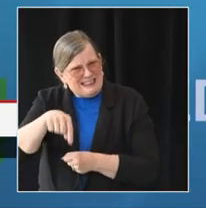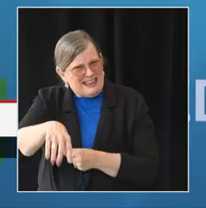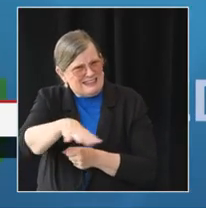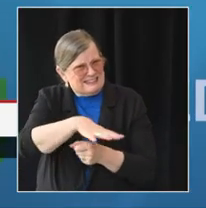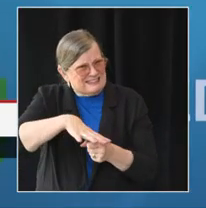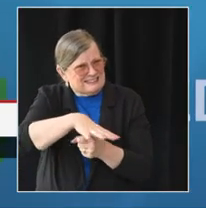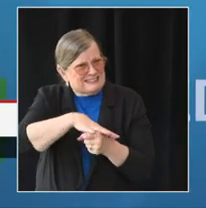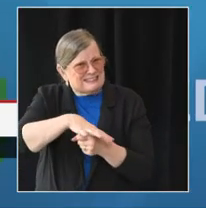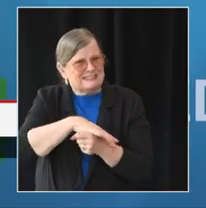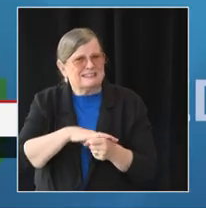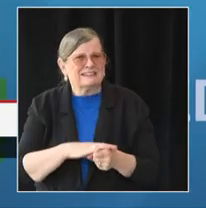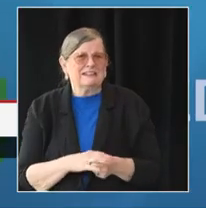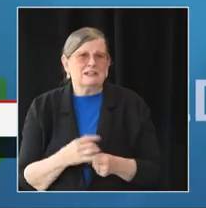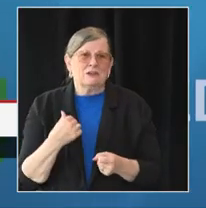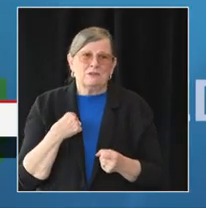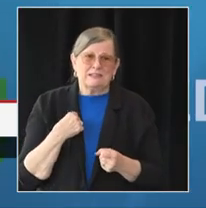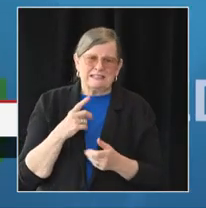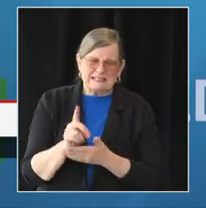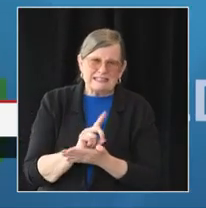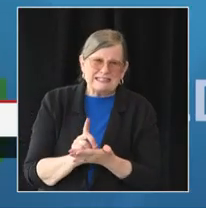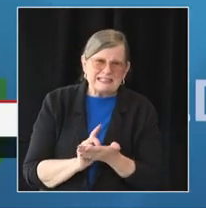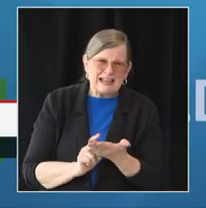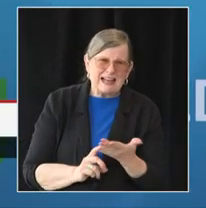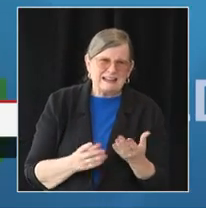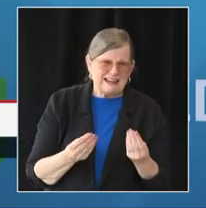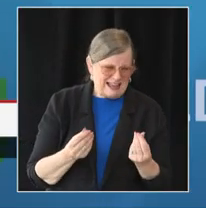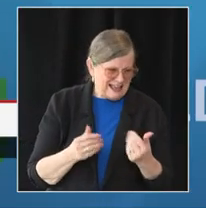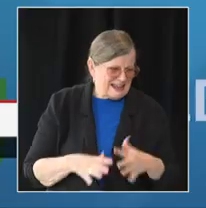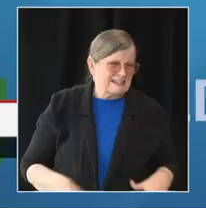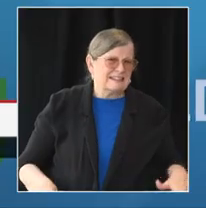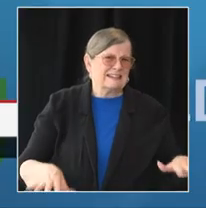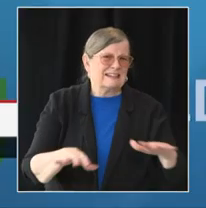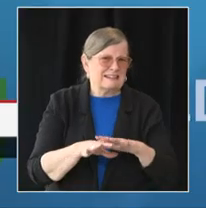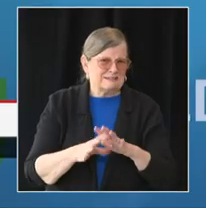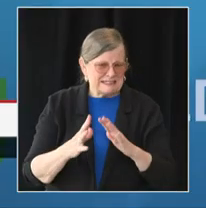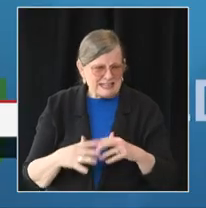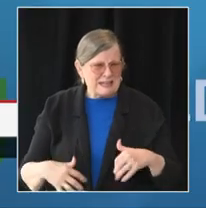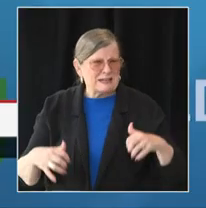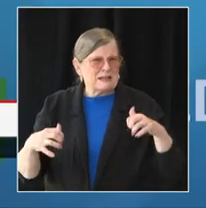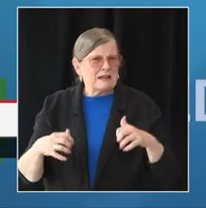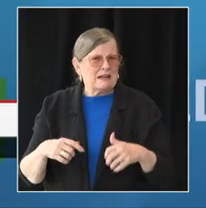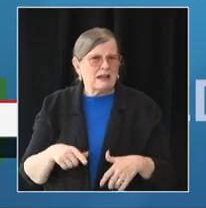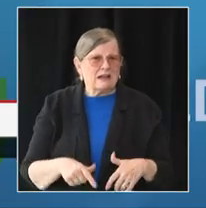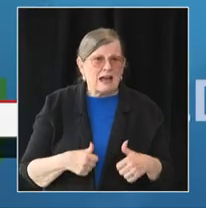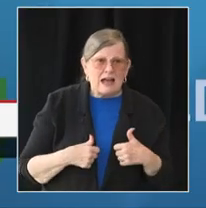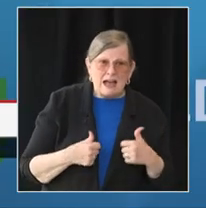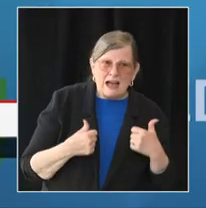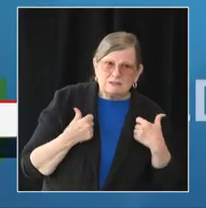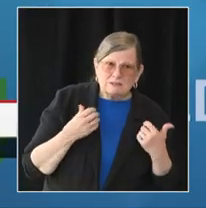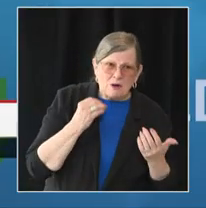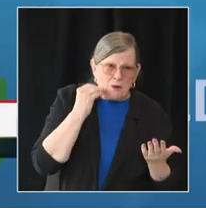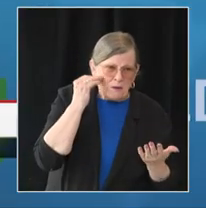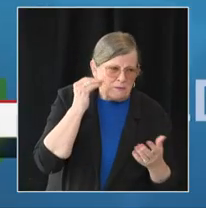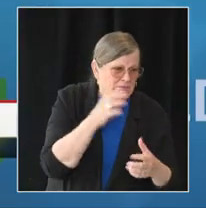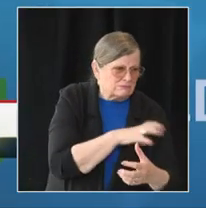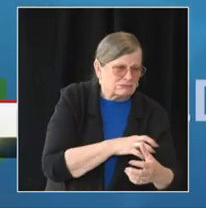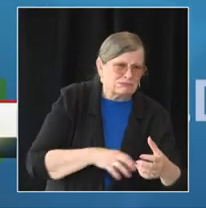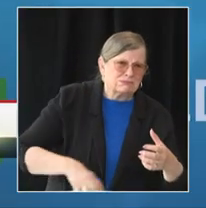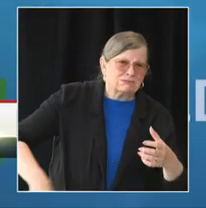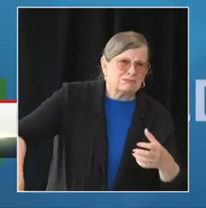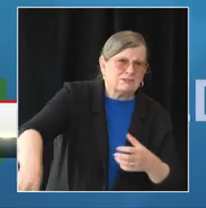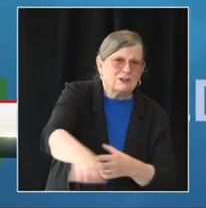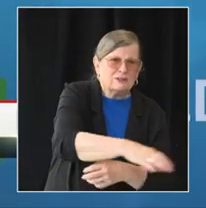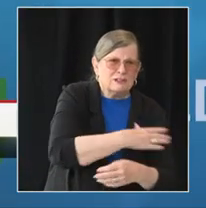on residential, one that's focused on on recreation, one on art,